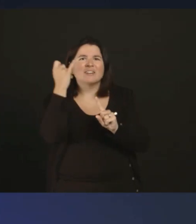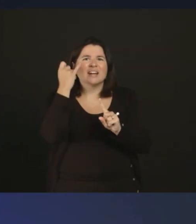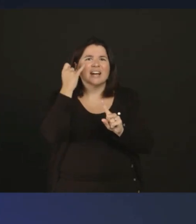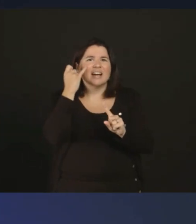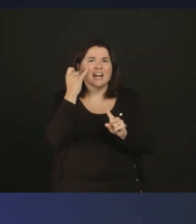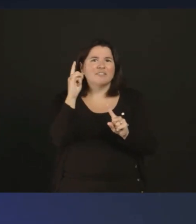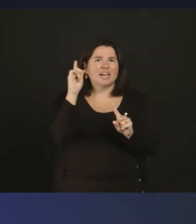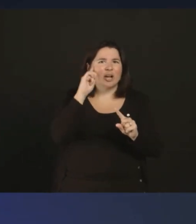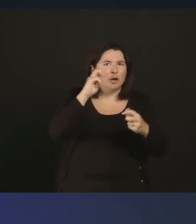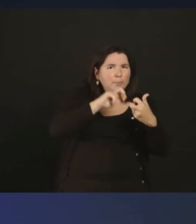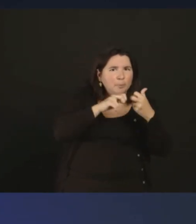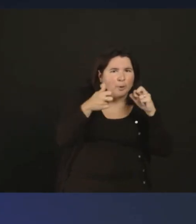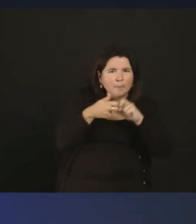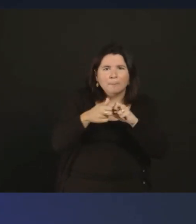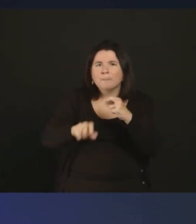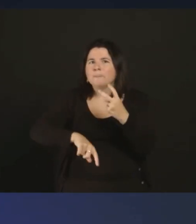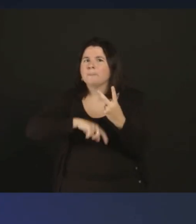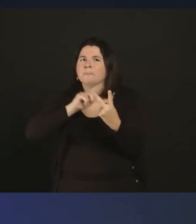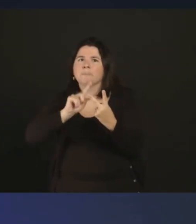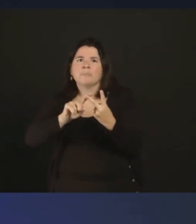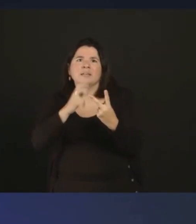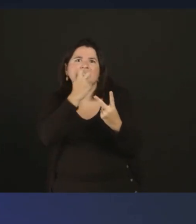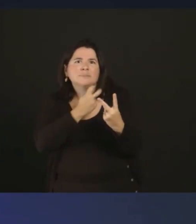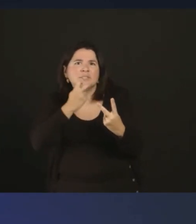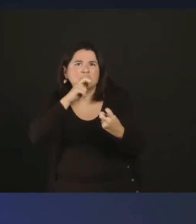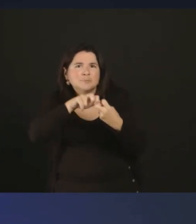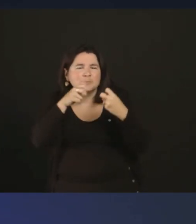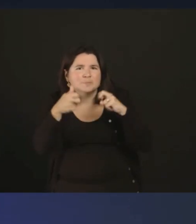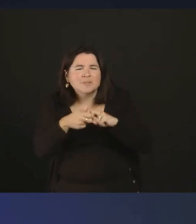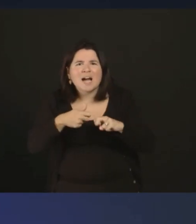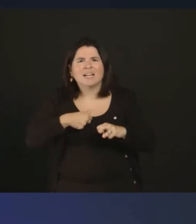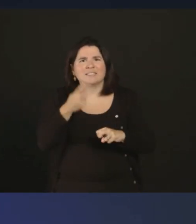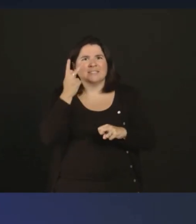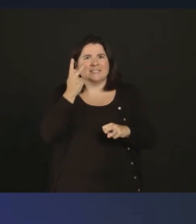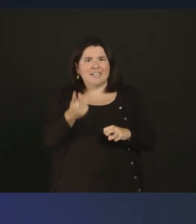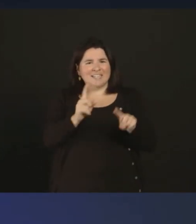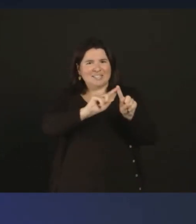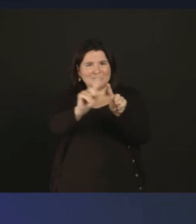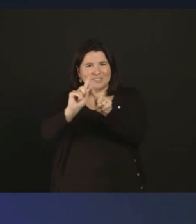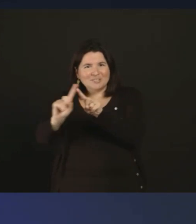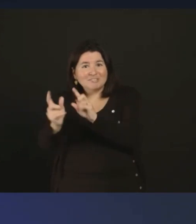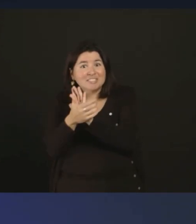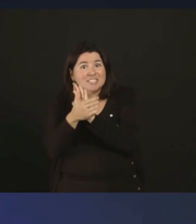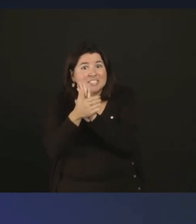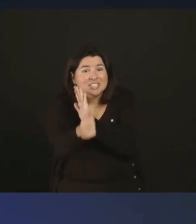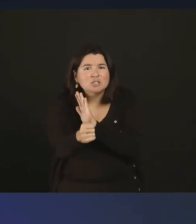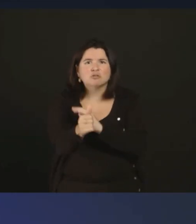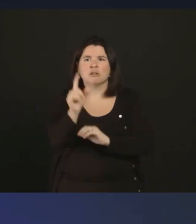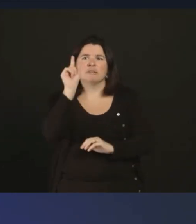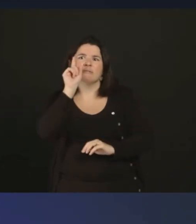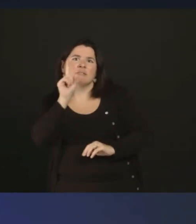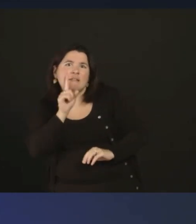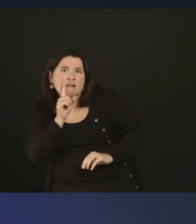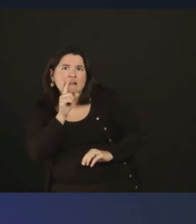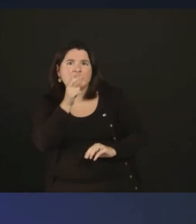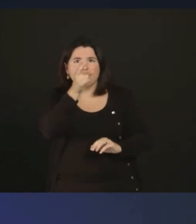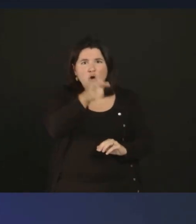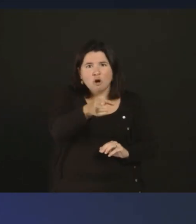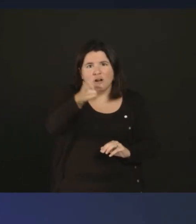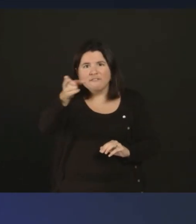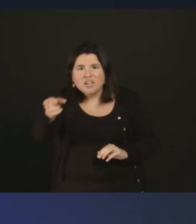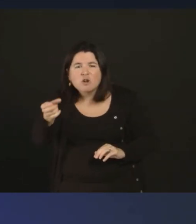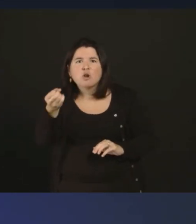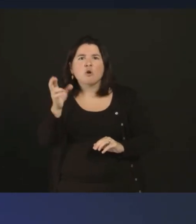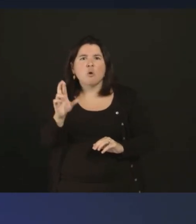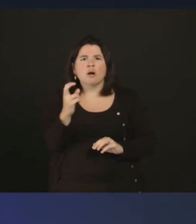speech difficulties. I see the profound skills and adaptations people who are deaf, hard of hearing, and/or have